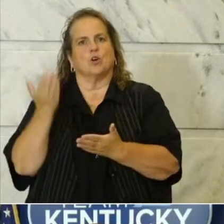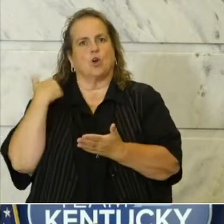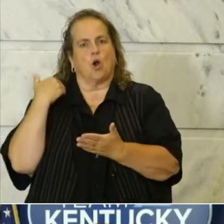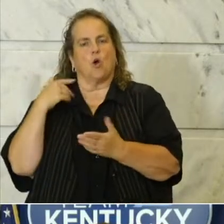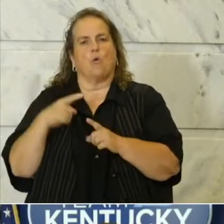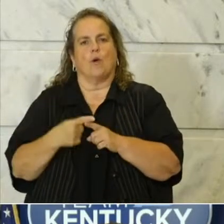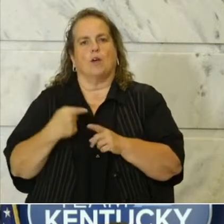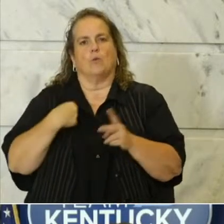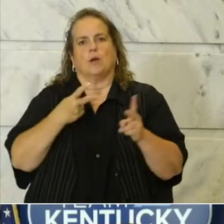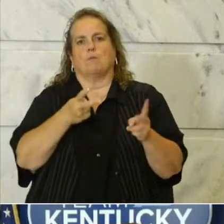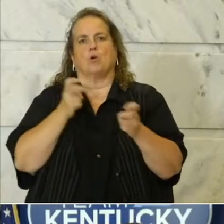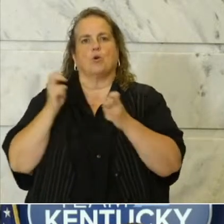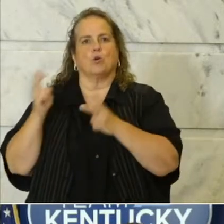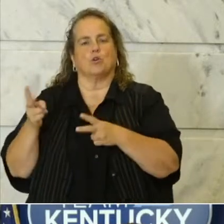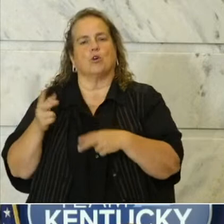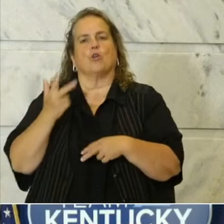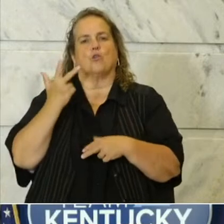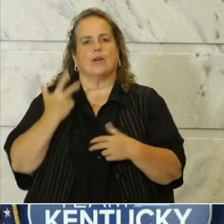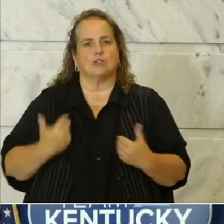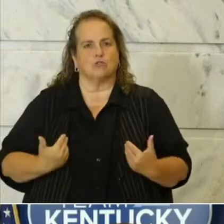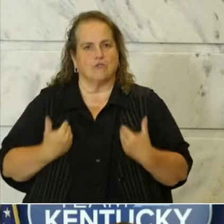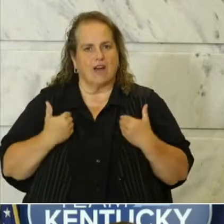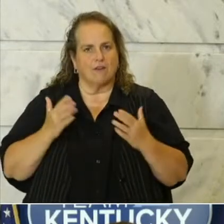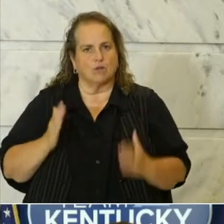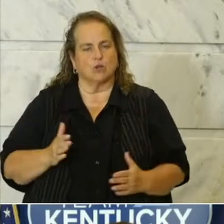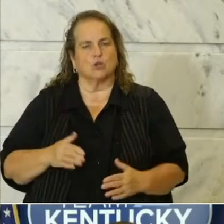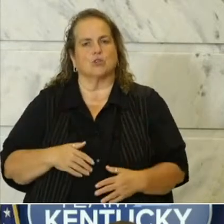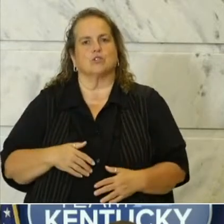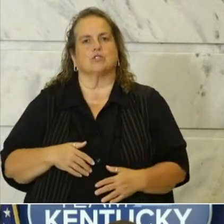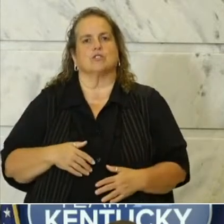it. 3 survivors that got